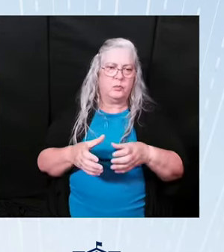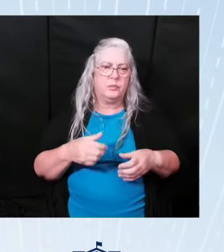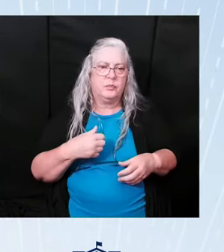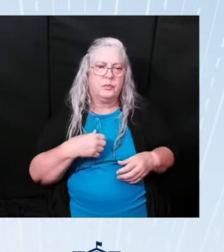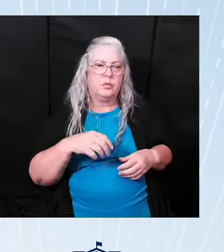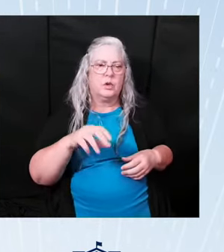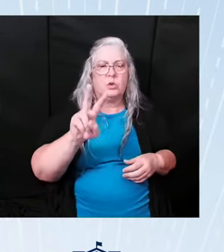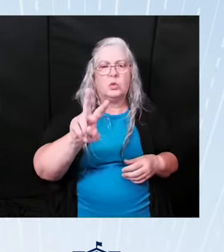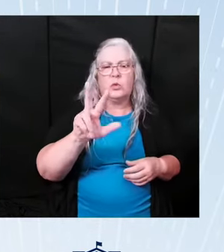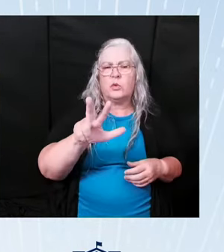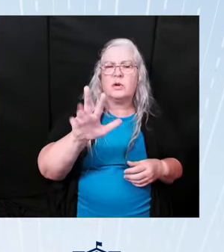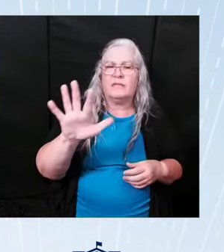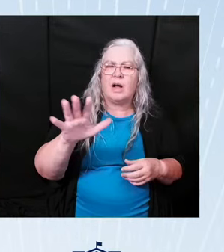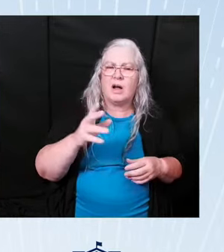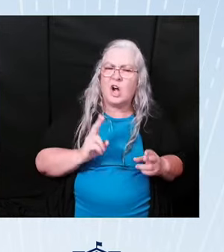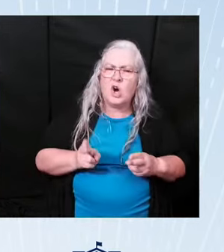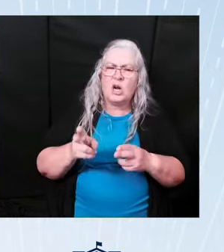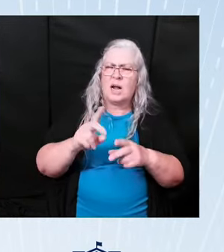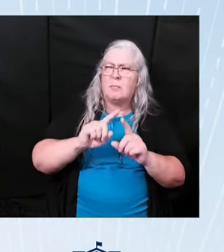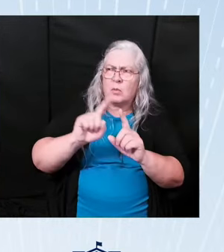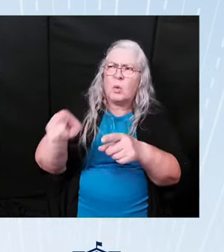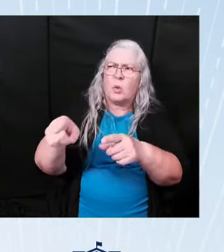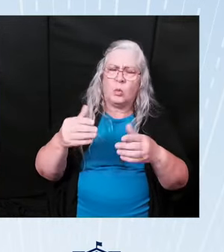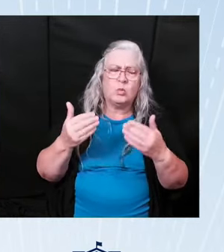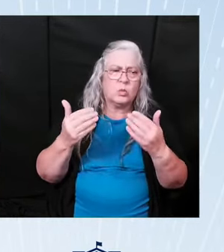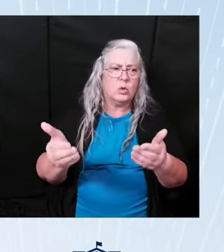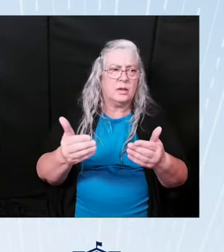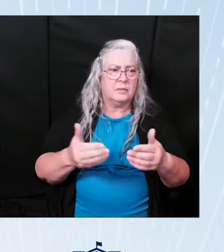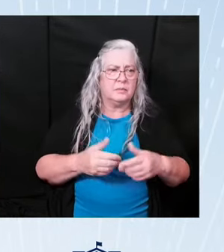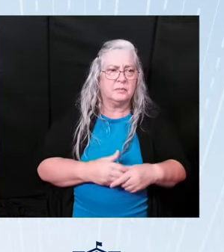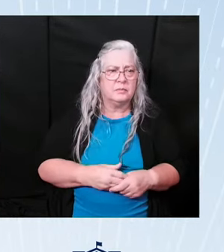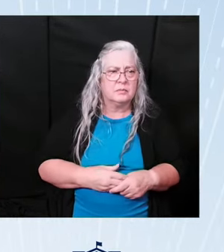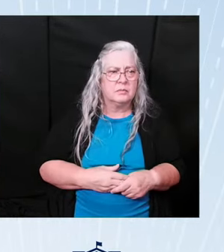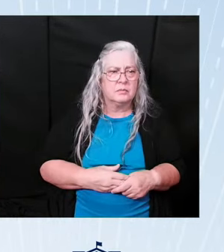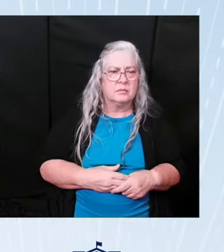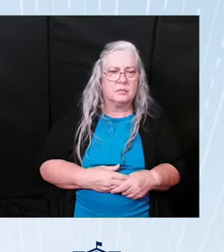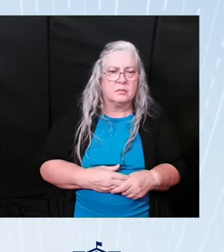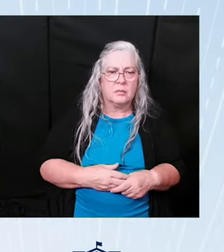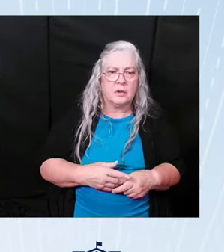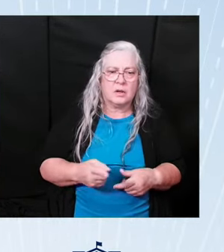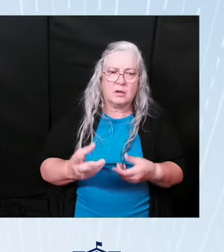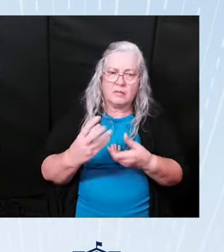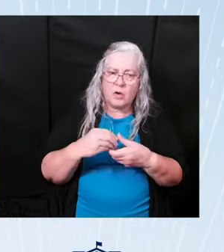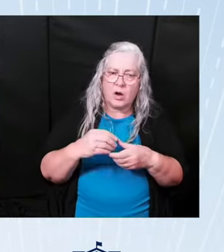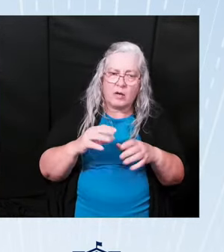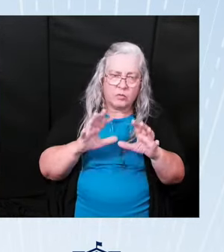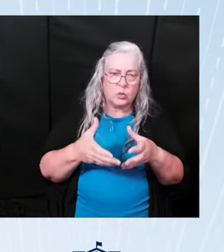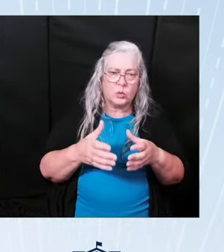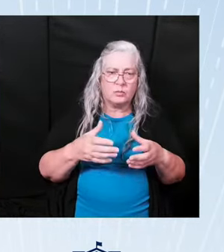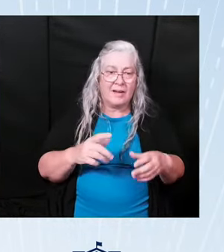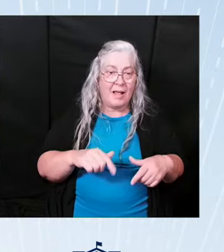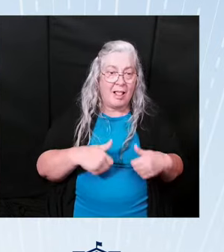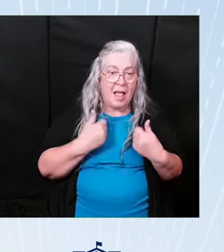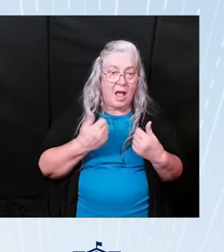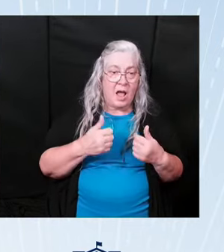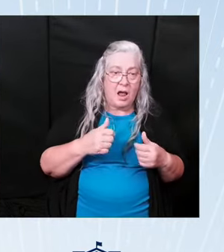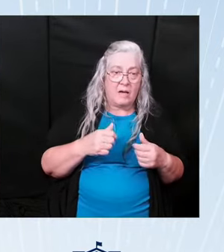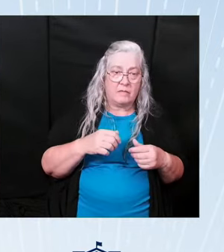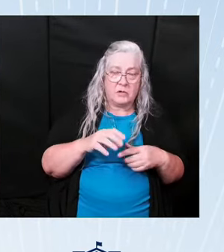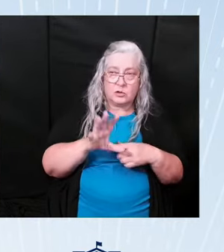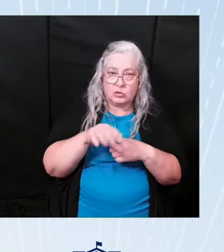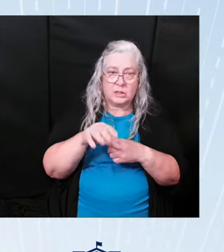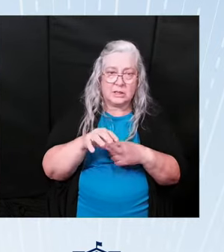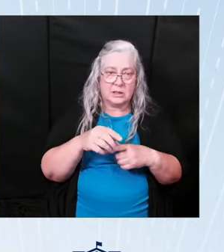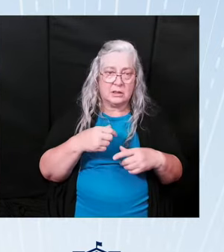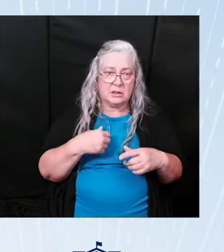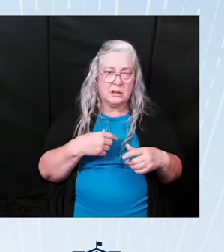great. If you are part of the live streamed roundtable, you already know that, please stay here and just hang tight, and we will